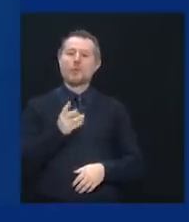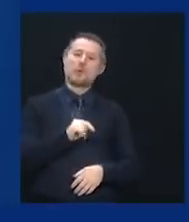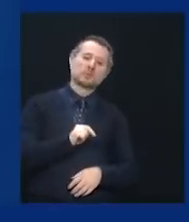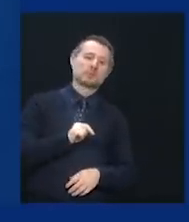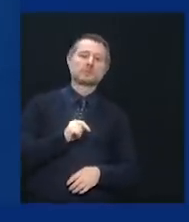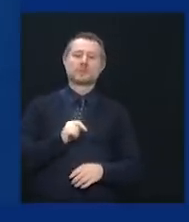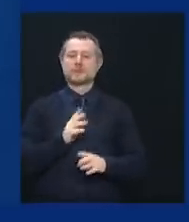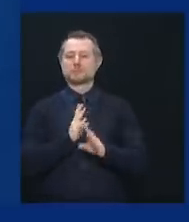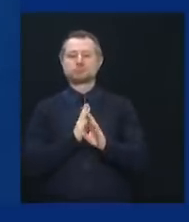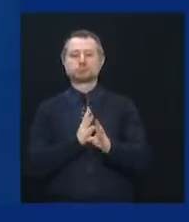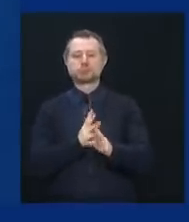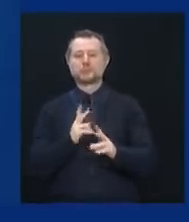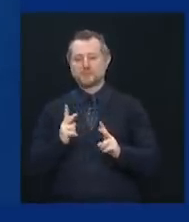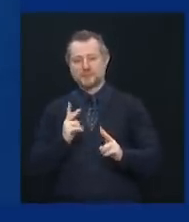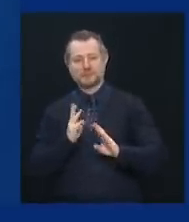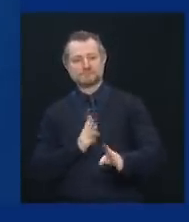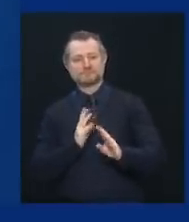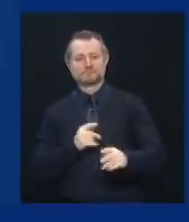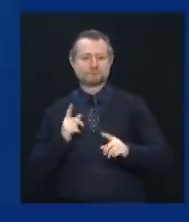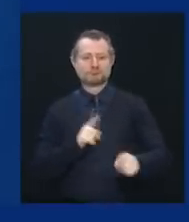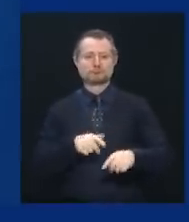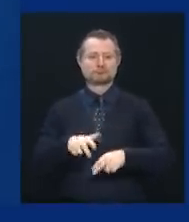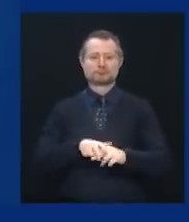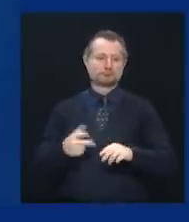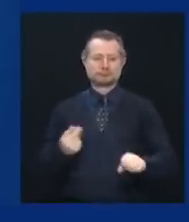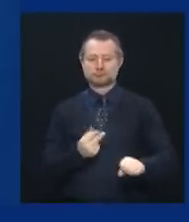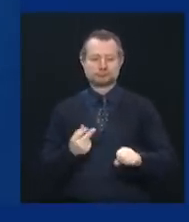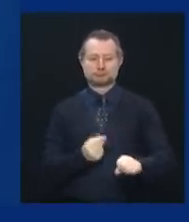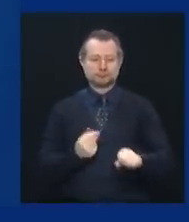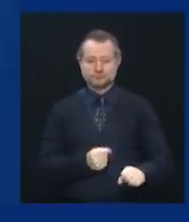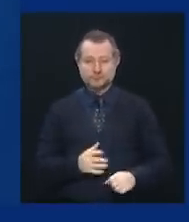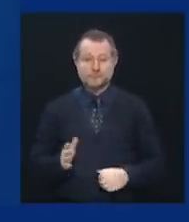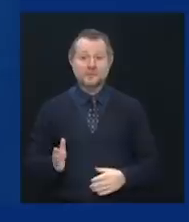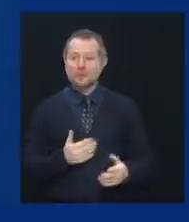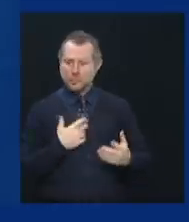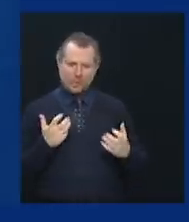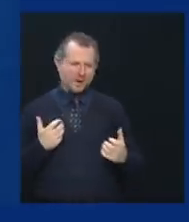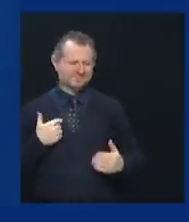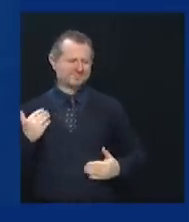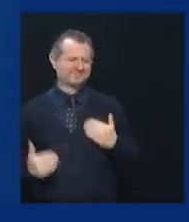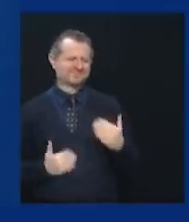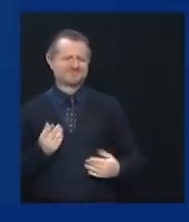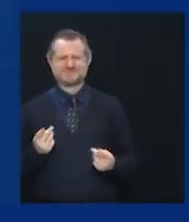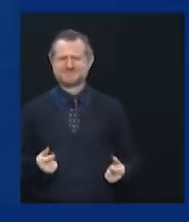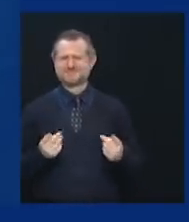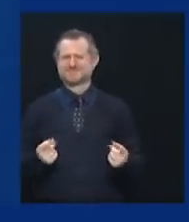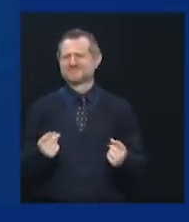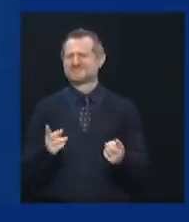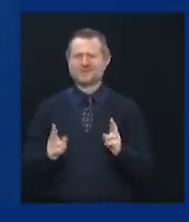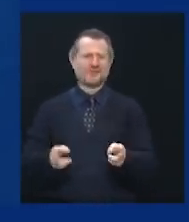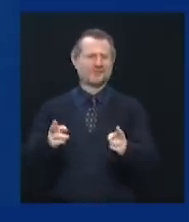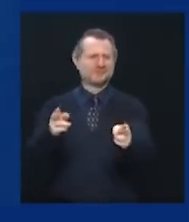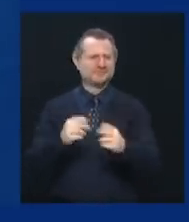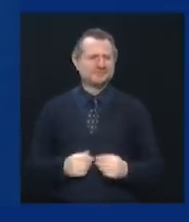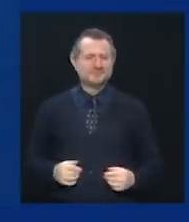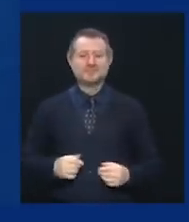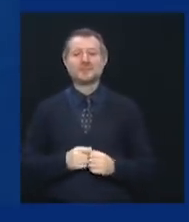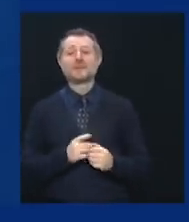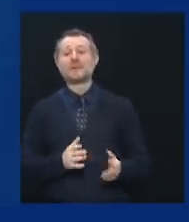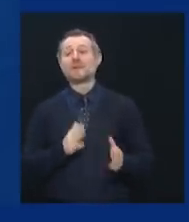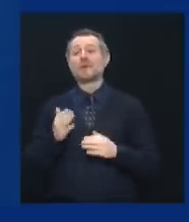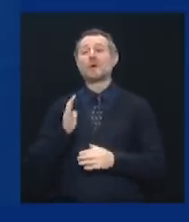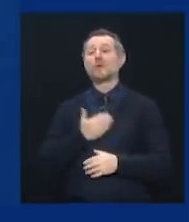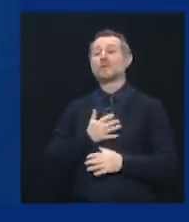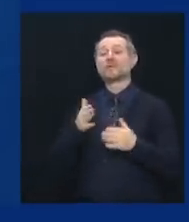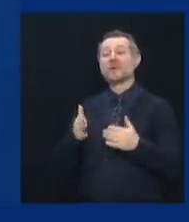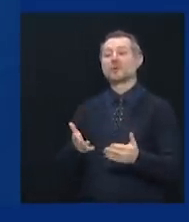distribution effort to accelerate those vaccines. Part of the state's effort will be a